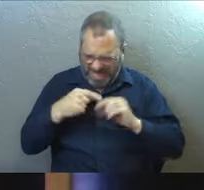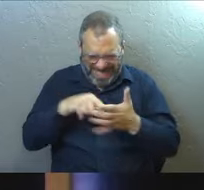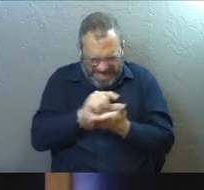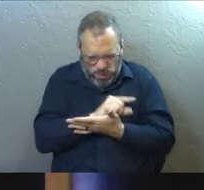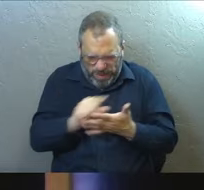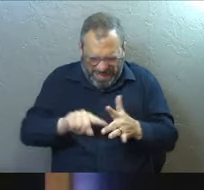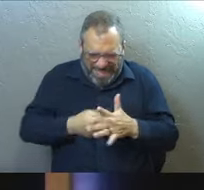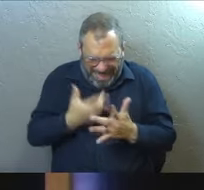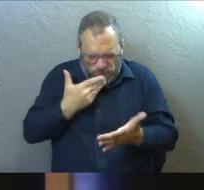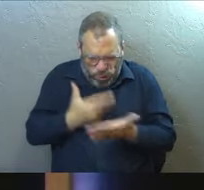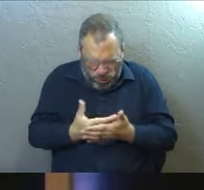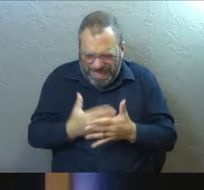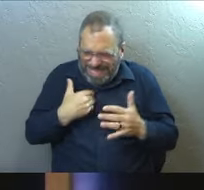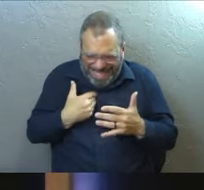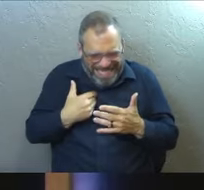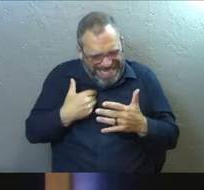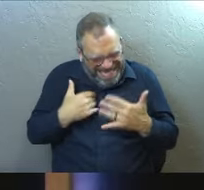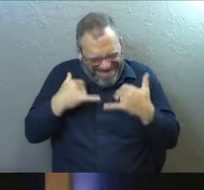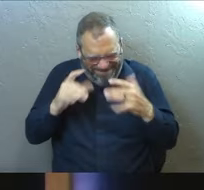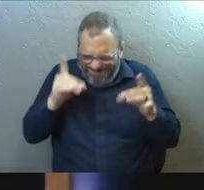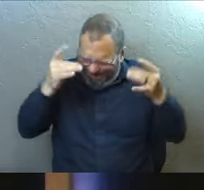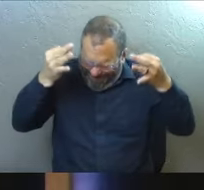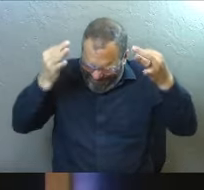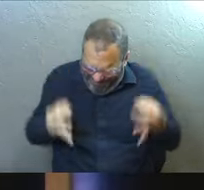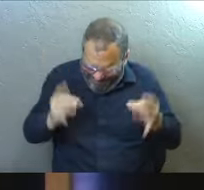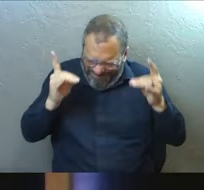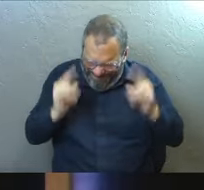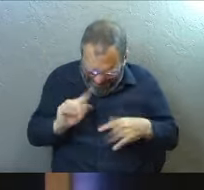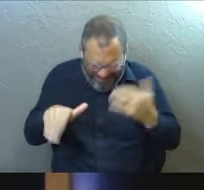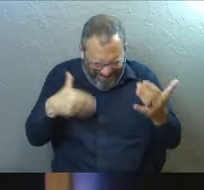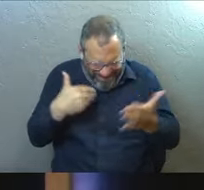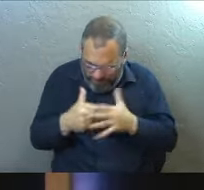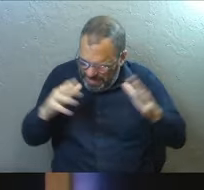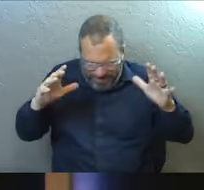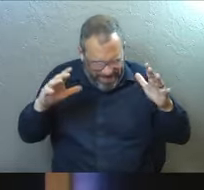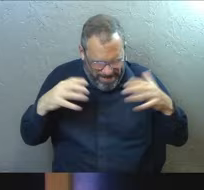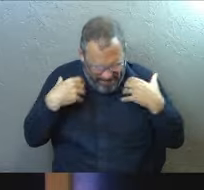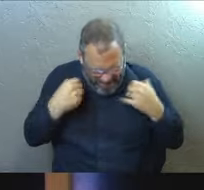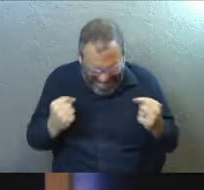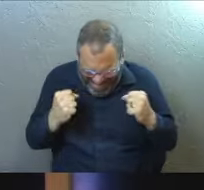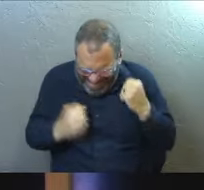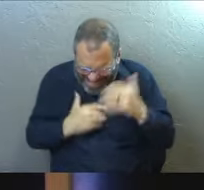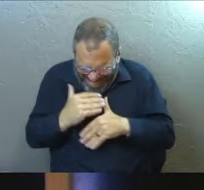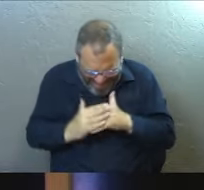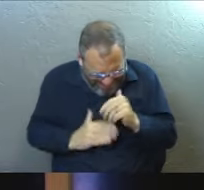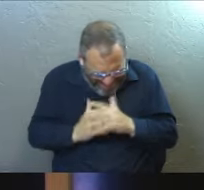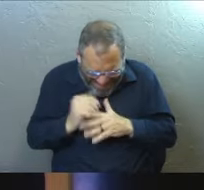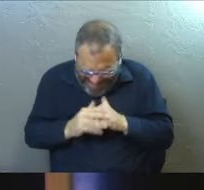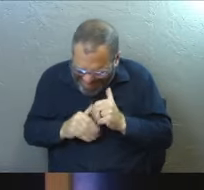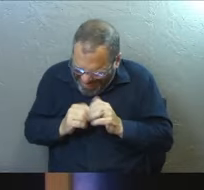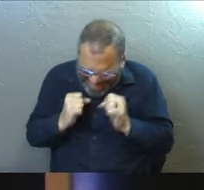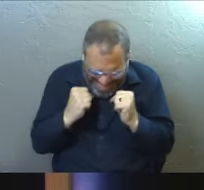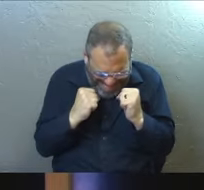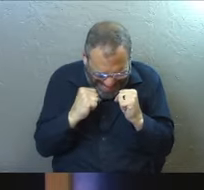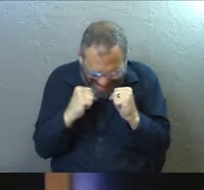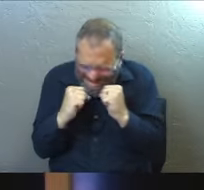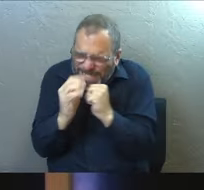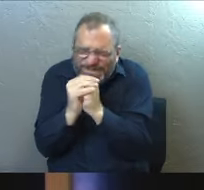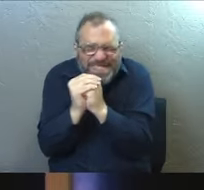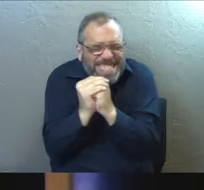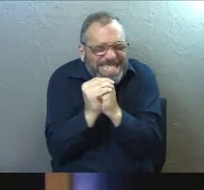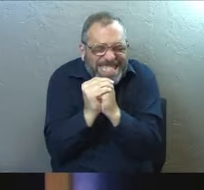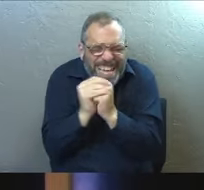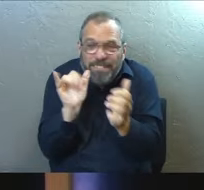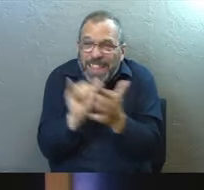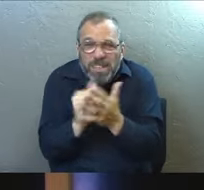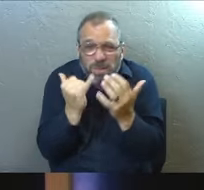this week to be good at it. And I'm going to do it. And I'm going to like get all of my strength together, and I'm going to be better at this. And I try. And if that's